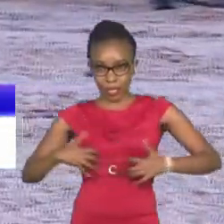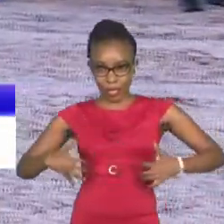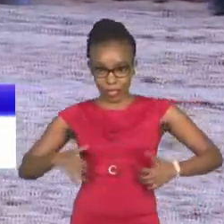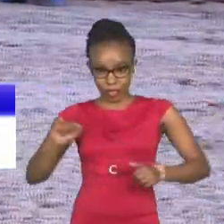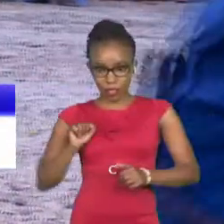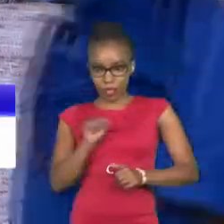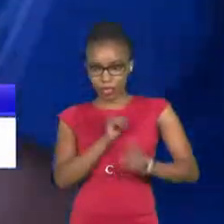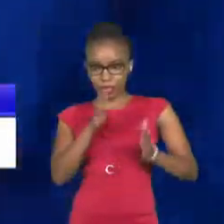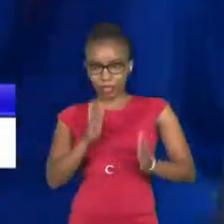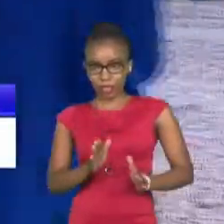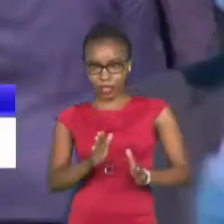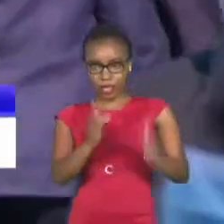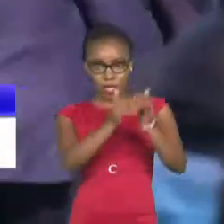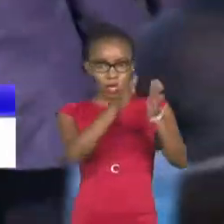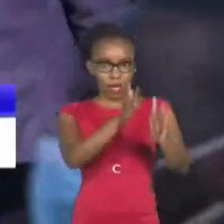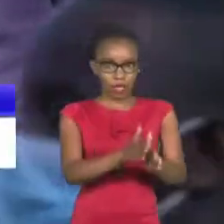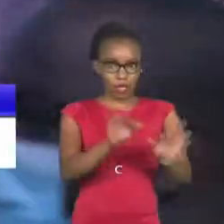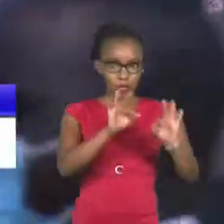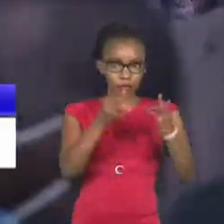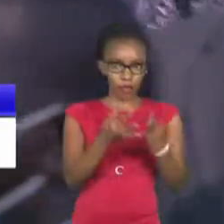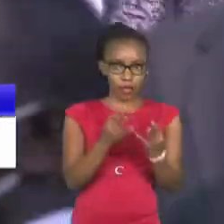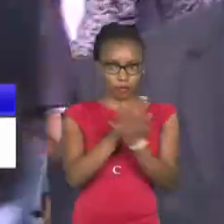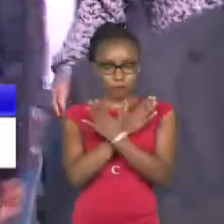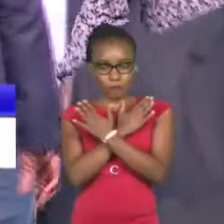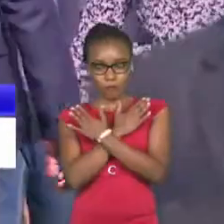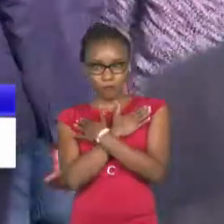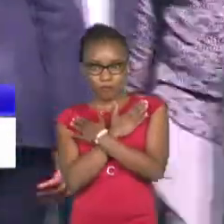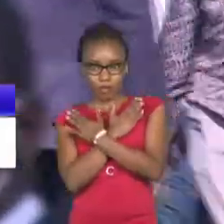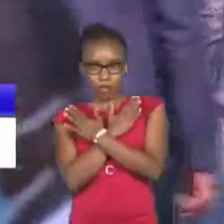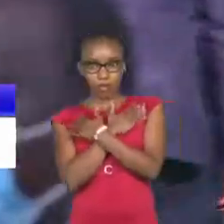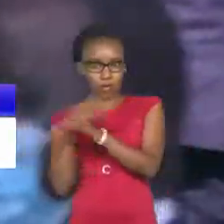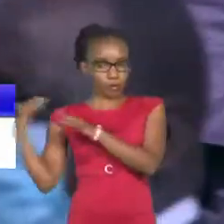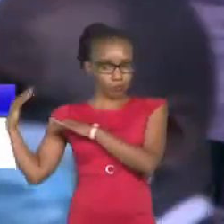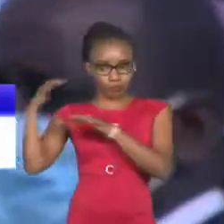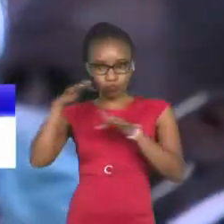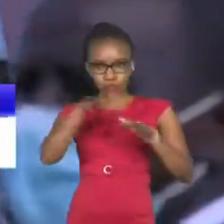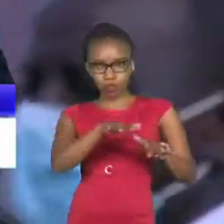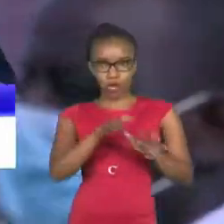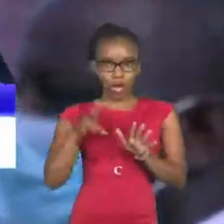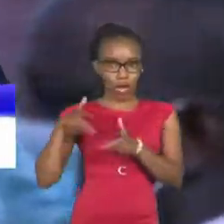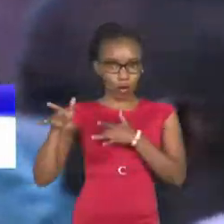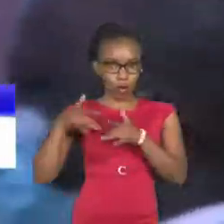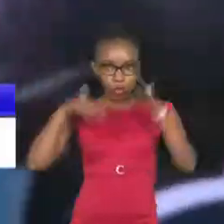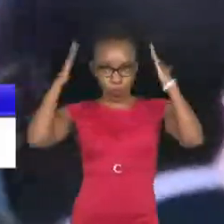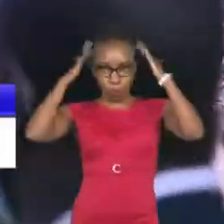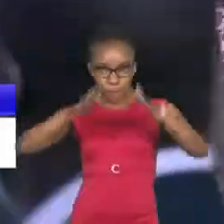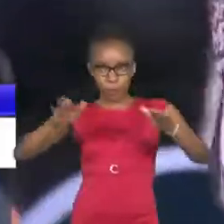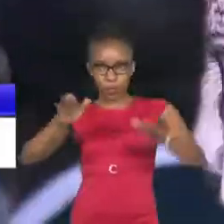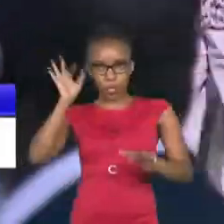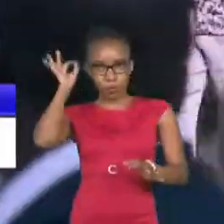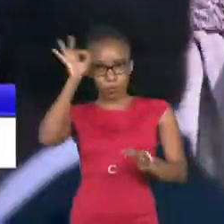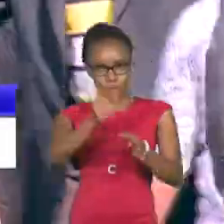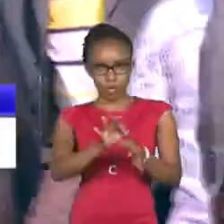which leaders, friends and family streamed in for the final send-off, according to the Muslim faith.